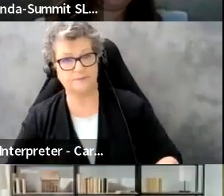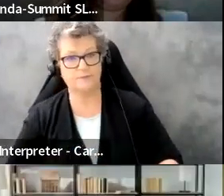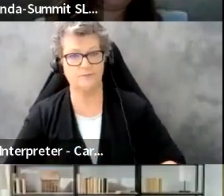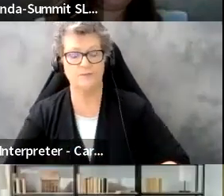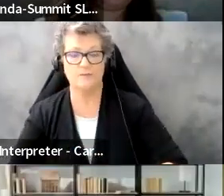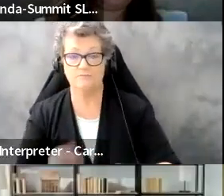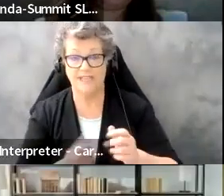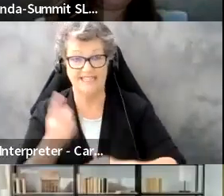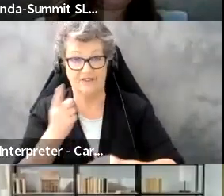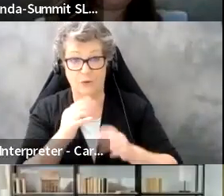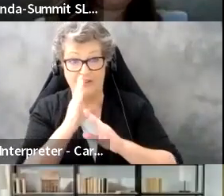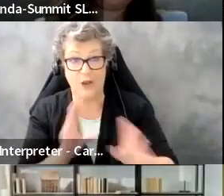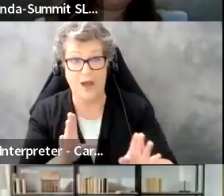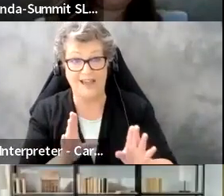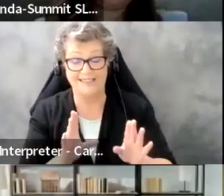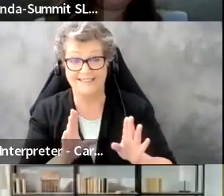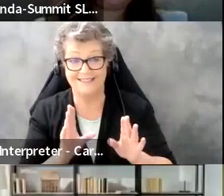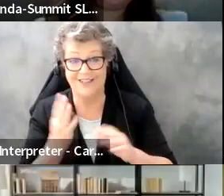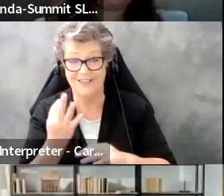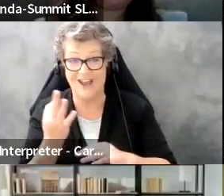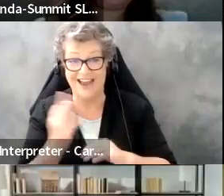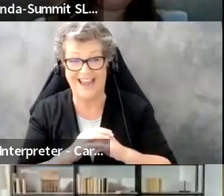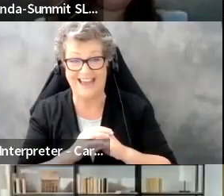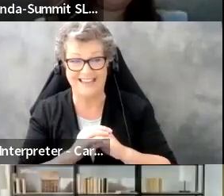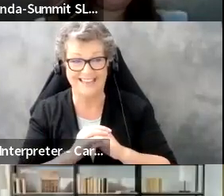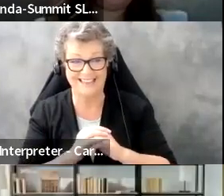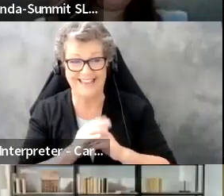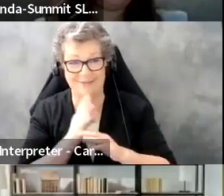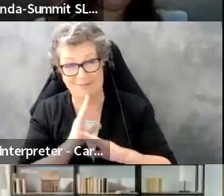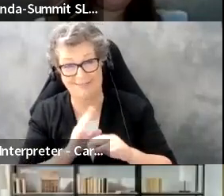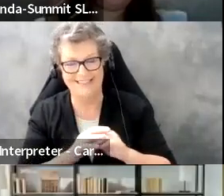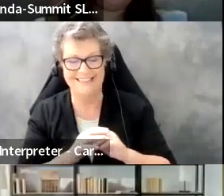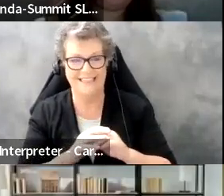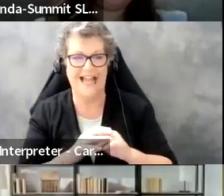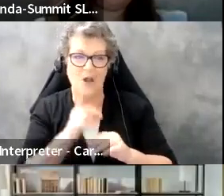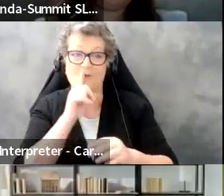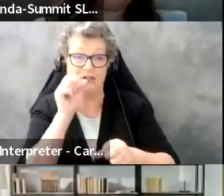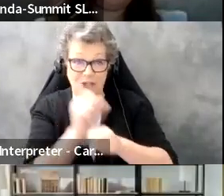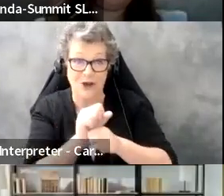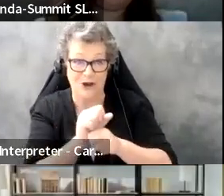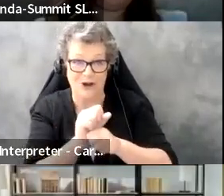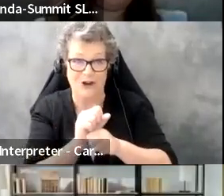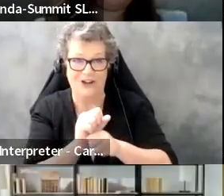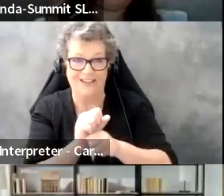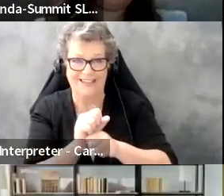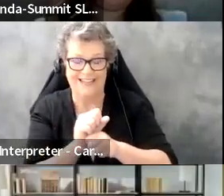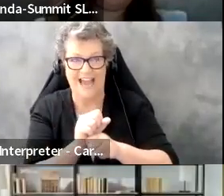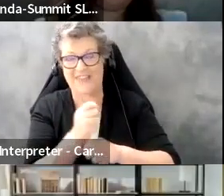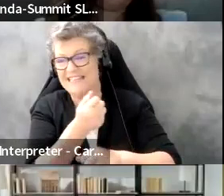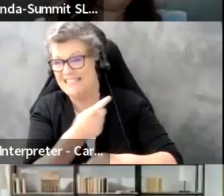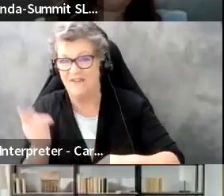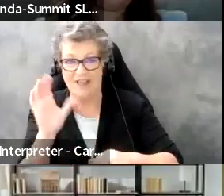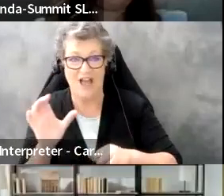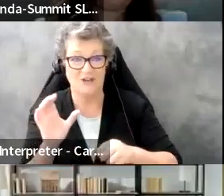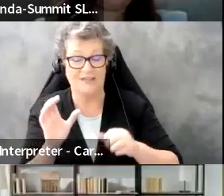Is everybody very quiet on this Friday? I know for sure that I think probably hundreds of clients went to